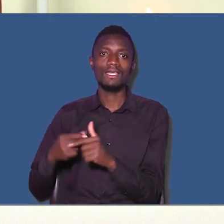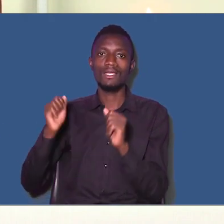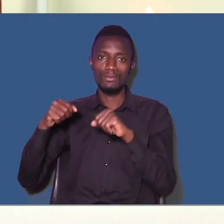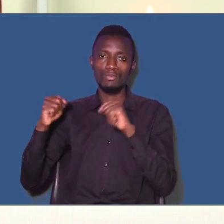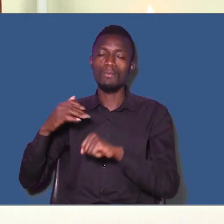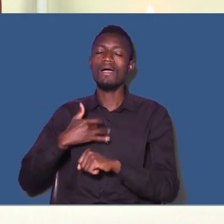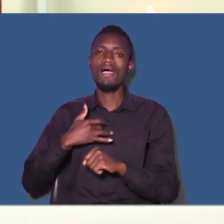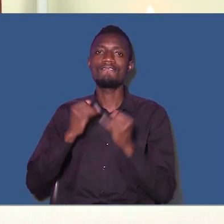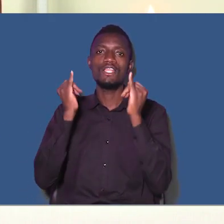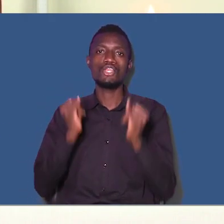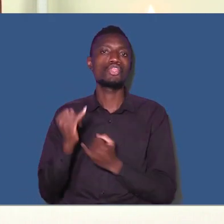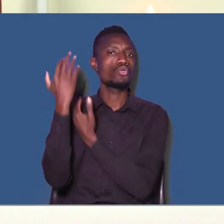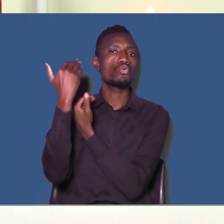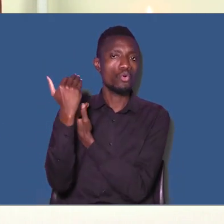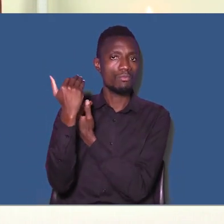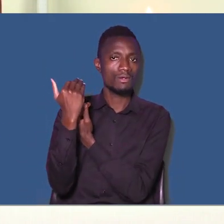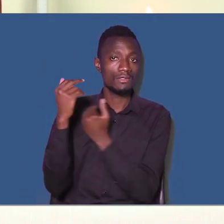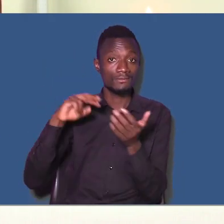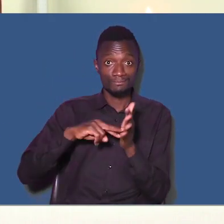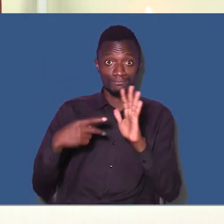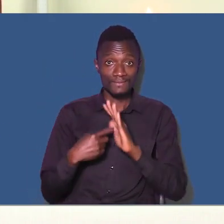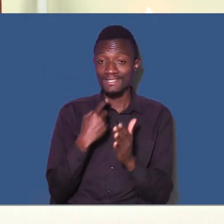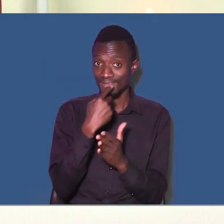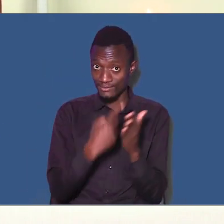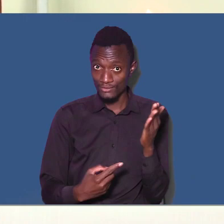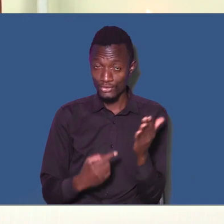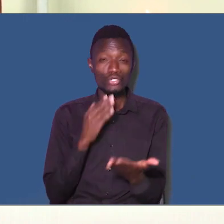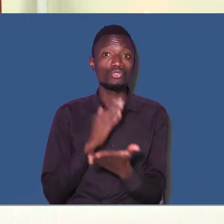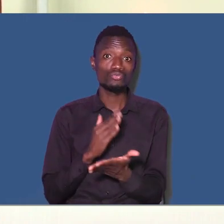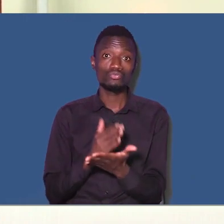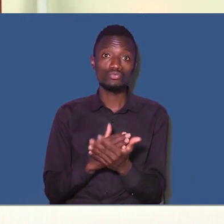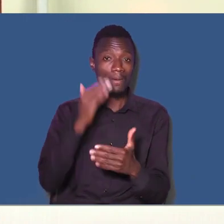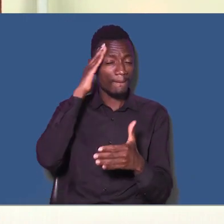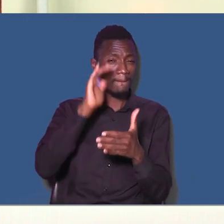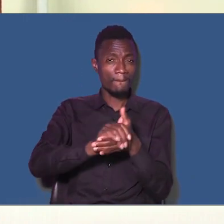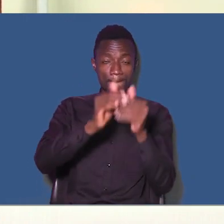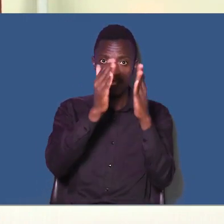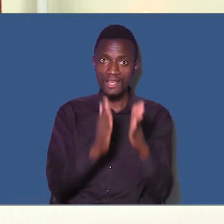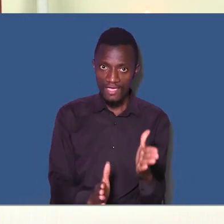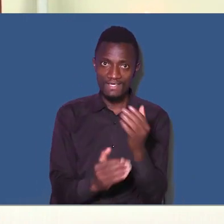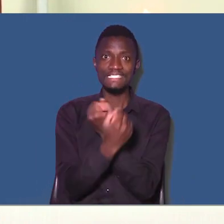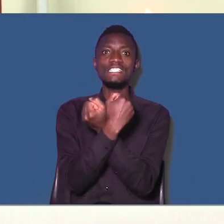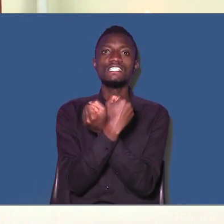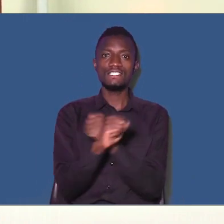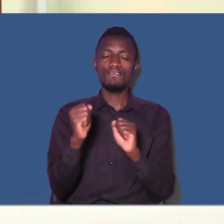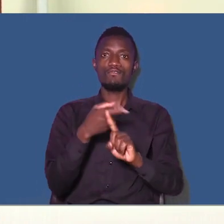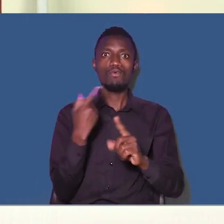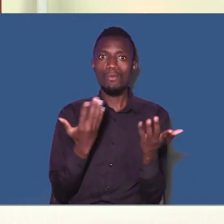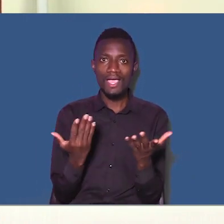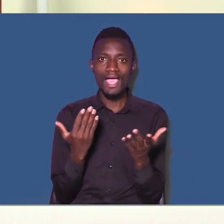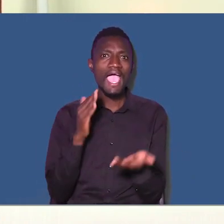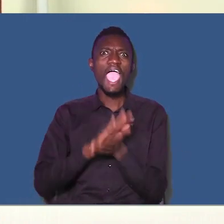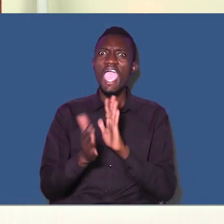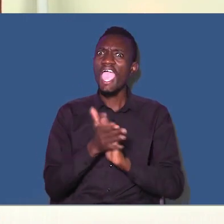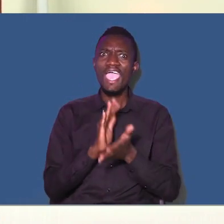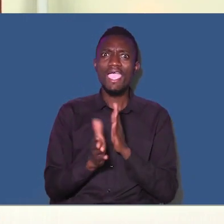the future. So a truth we see here is that redeemed believers have been saved from an empty and hopeless way